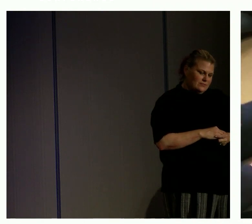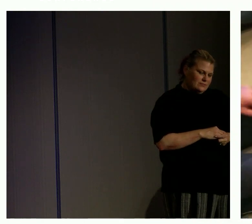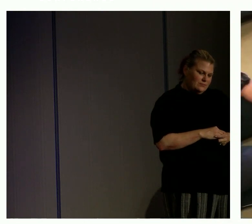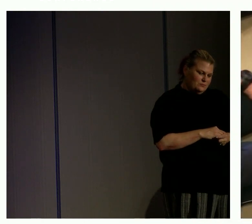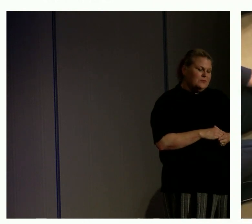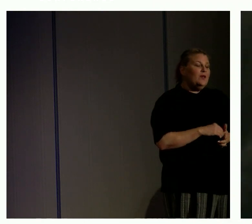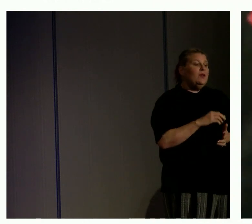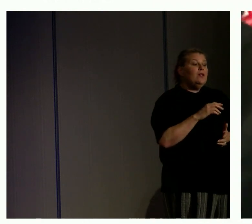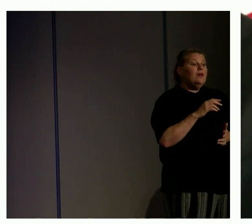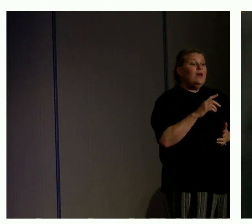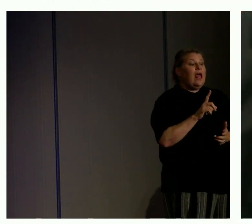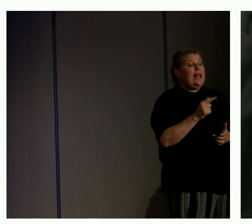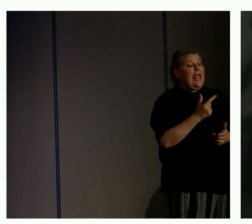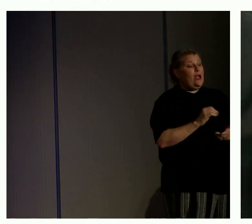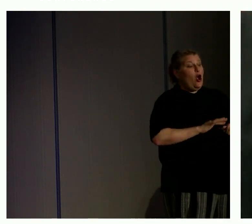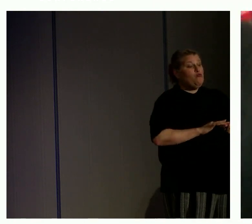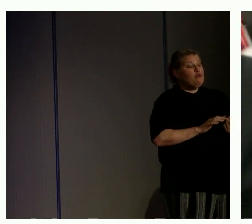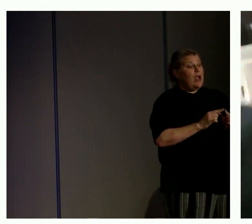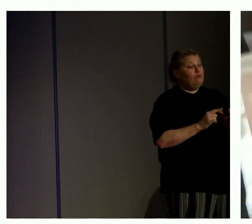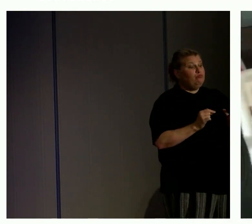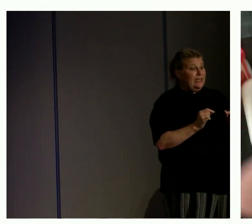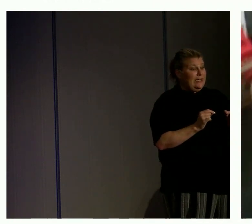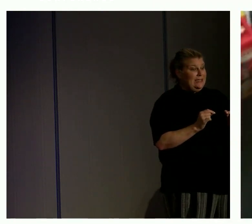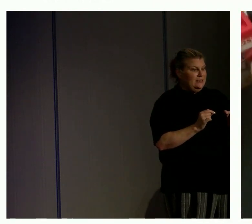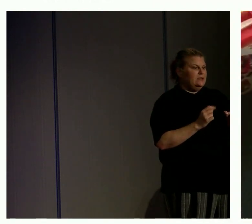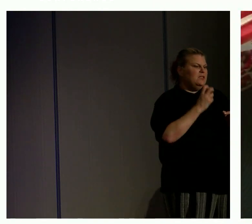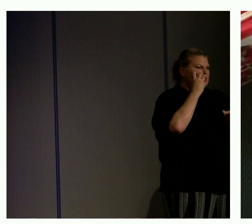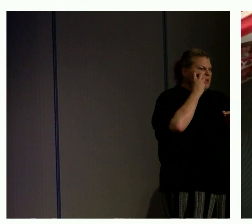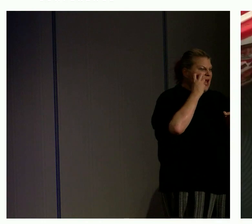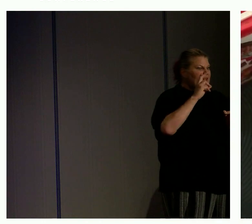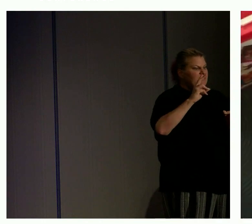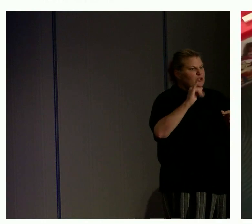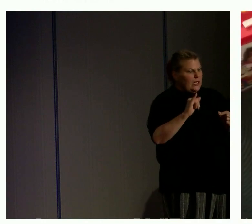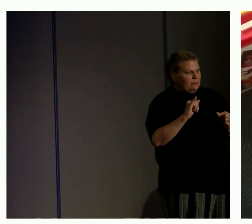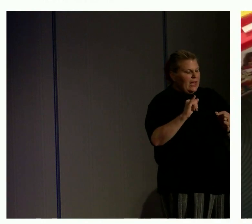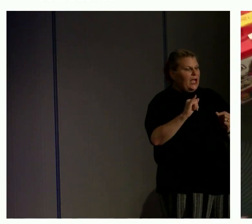1, 2, 4. With LEGO Braille Bricks, blind, visually impaired